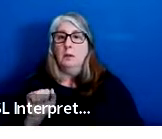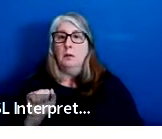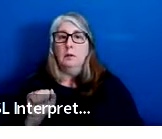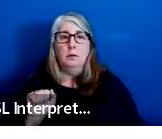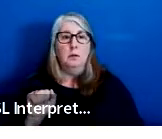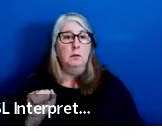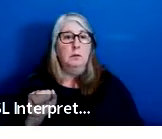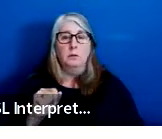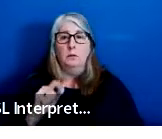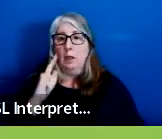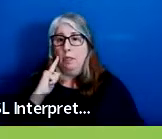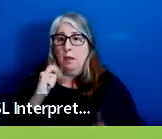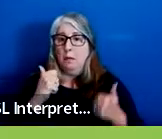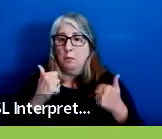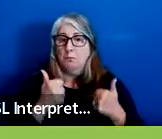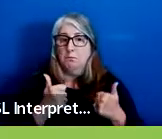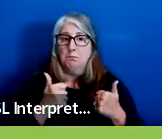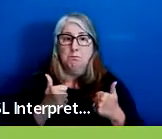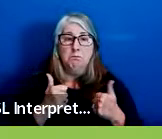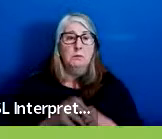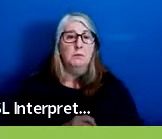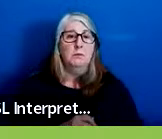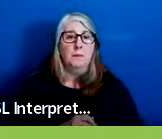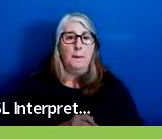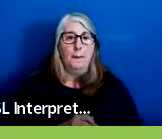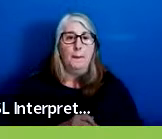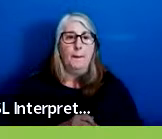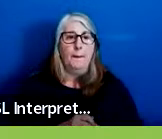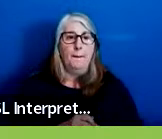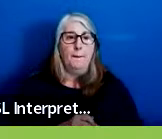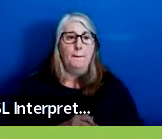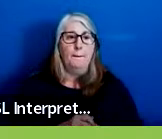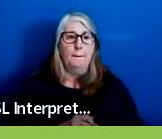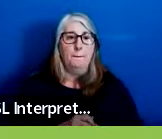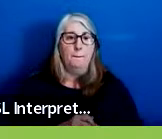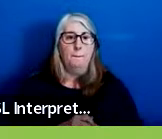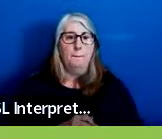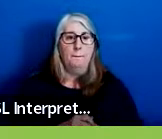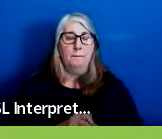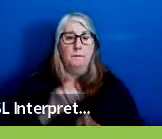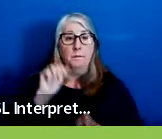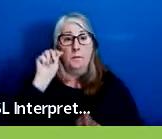Starting to look a little quiet. All right.